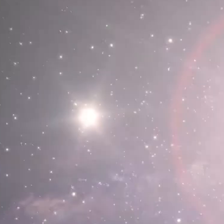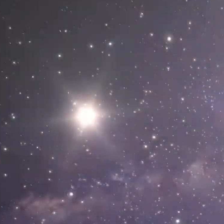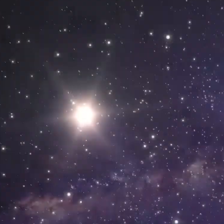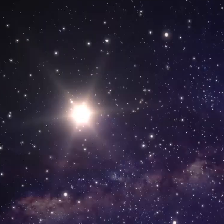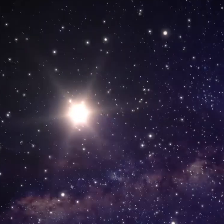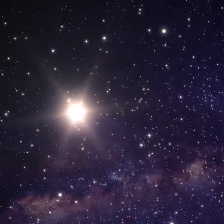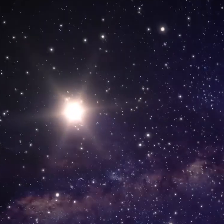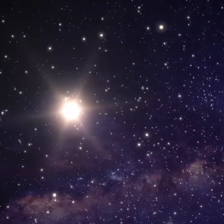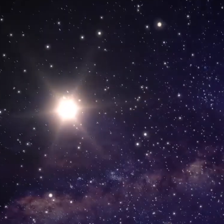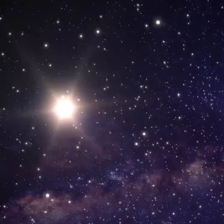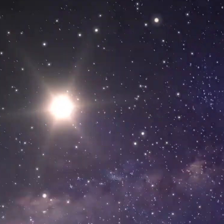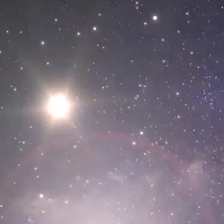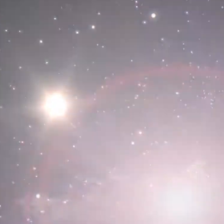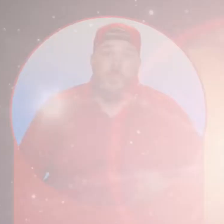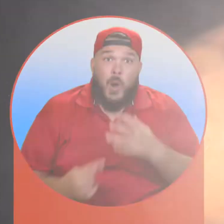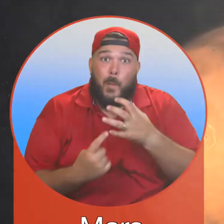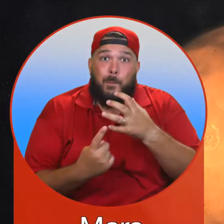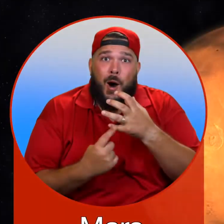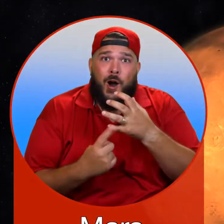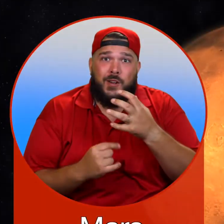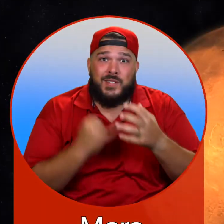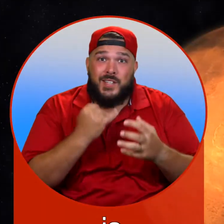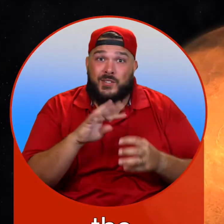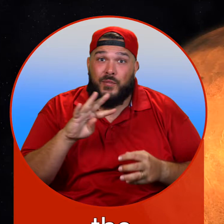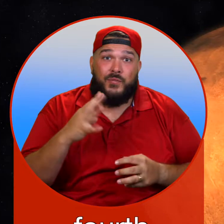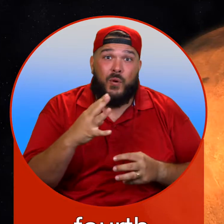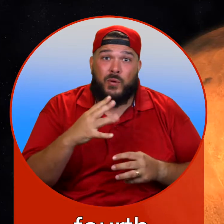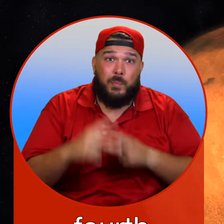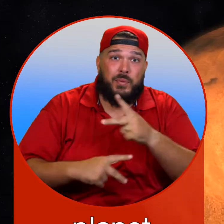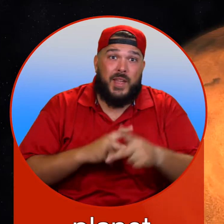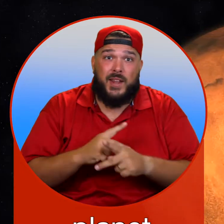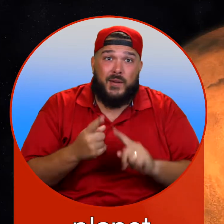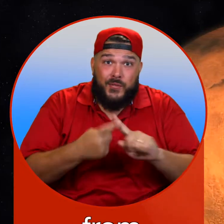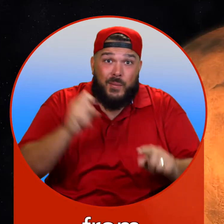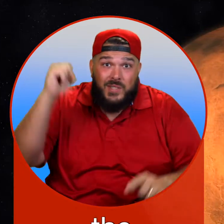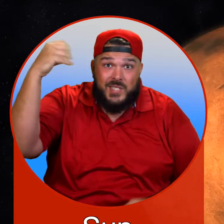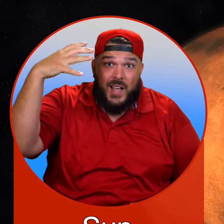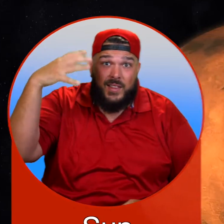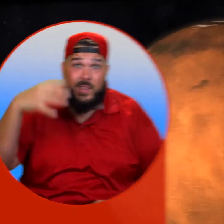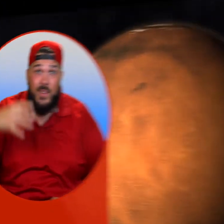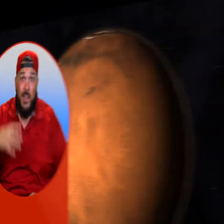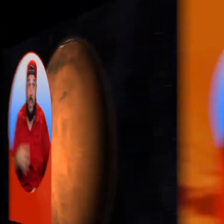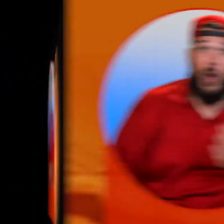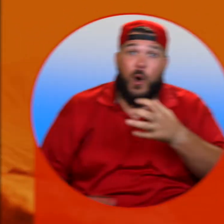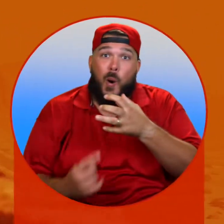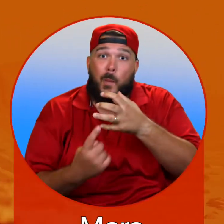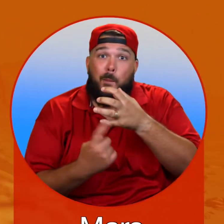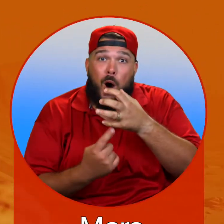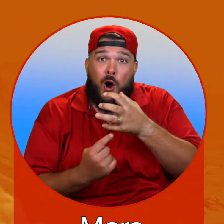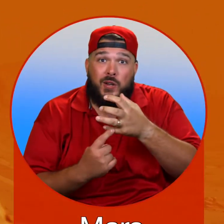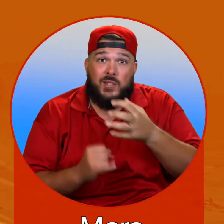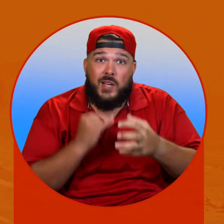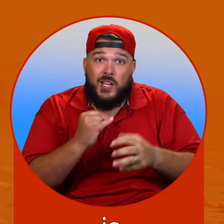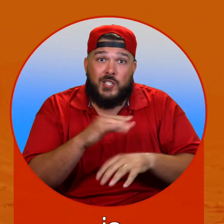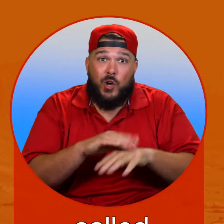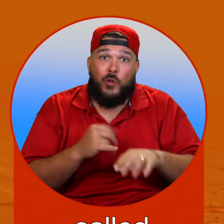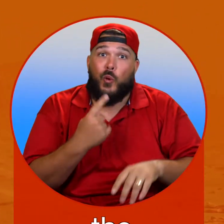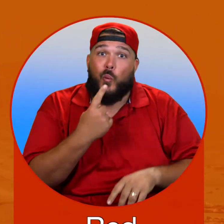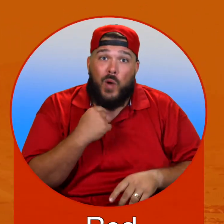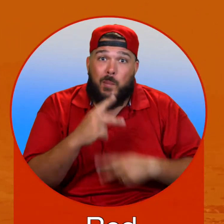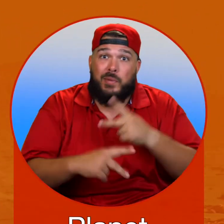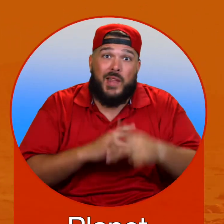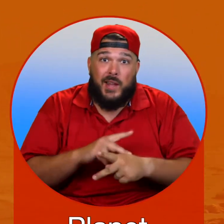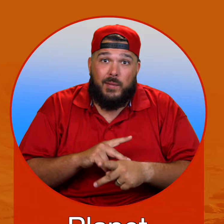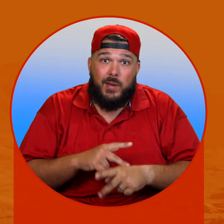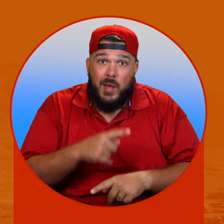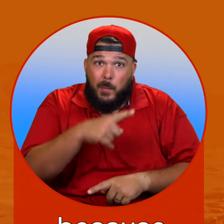this is the only planet in our solar system Mars is called